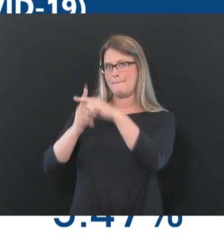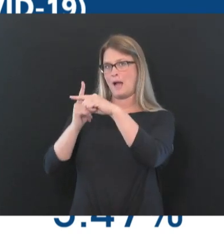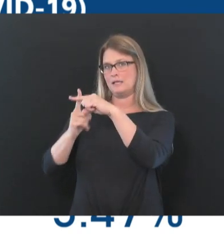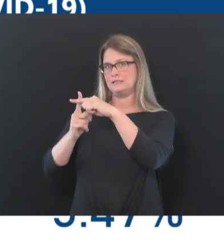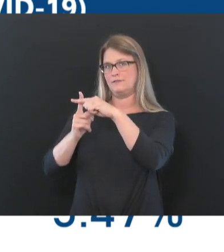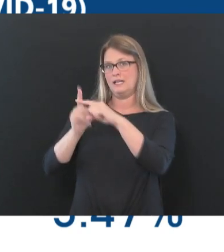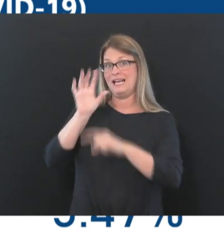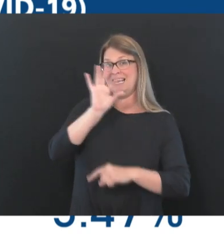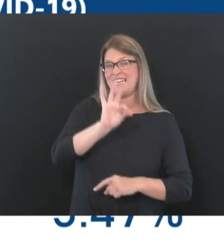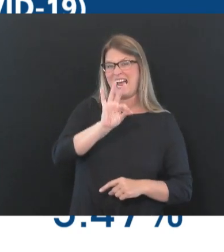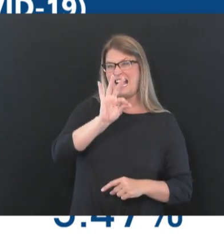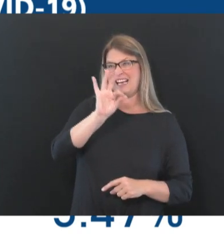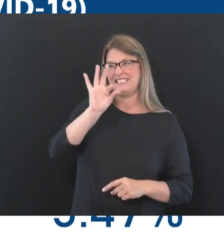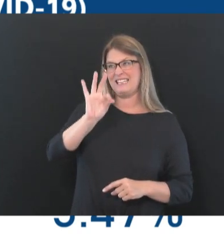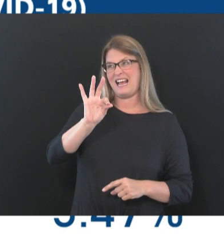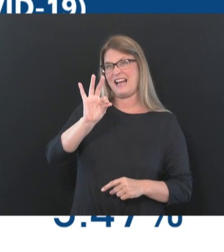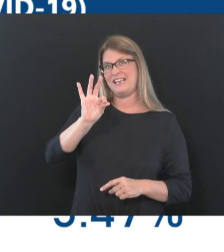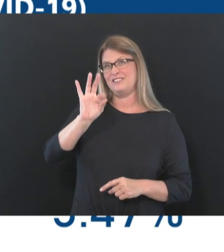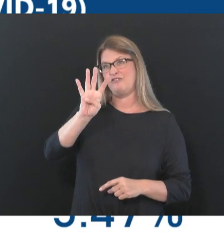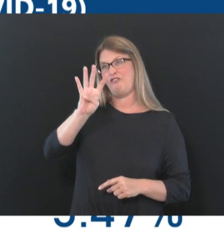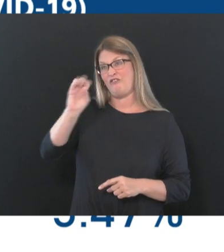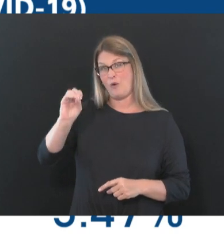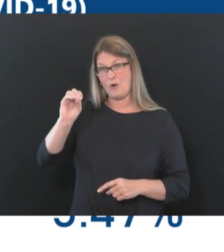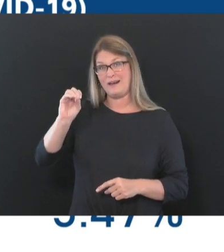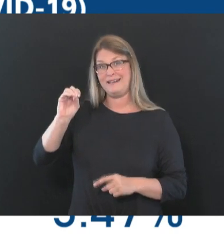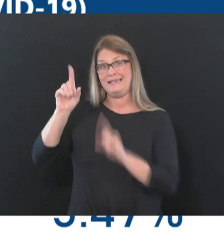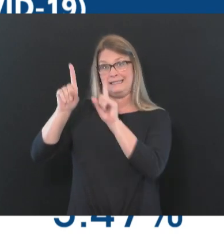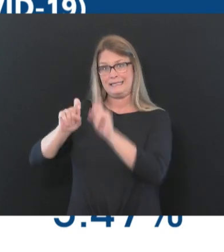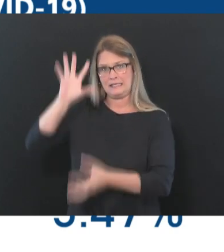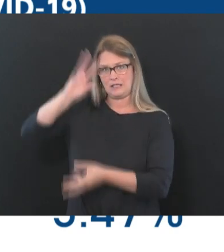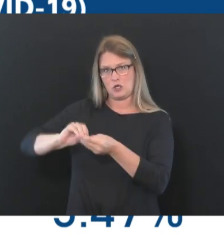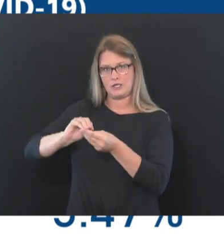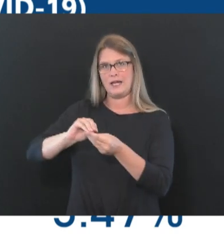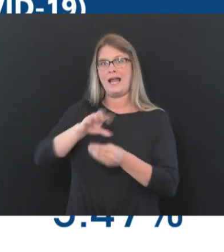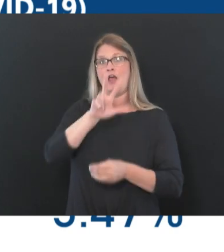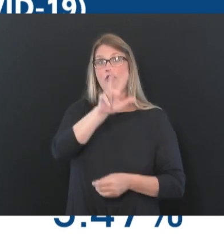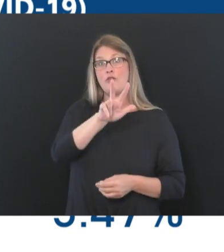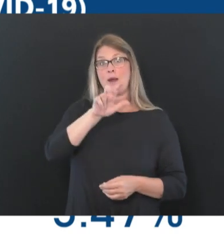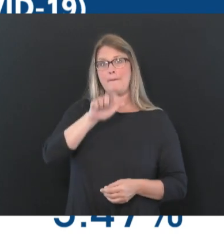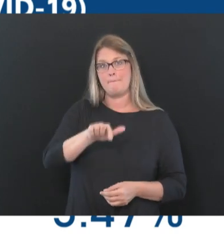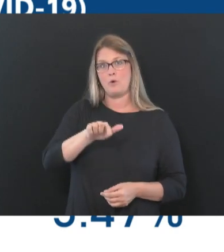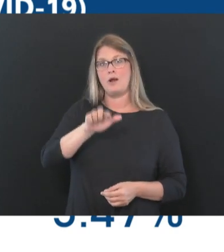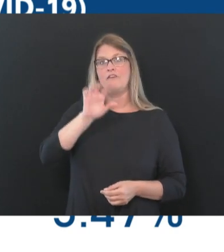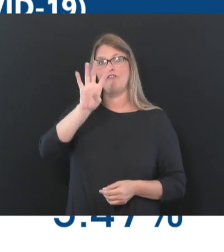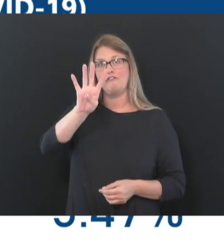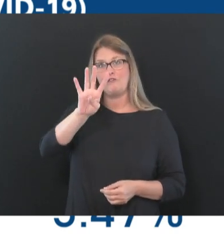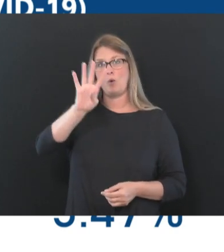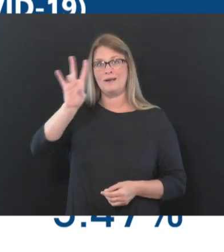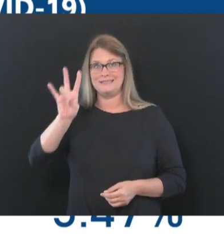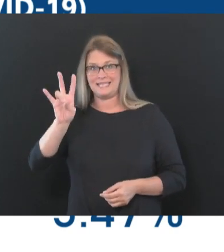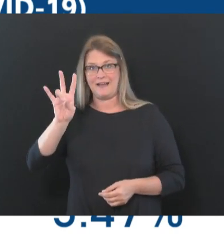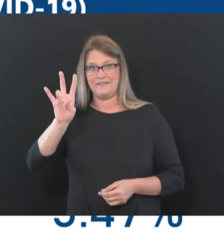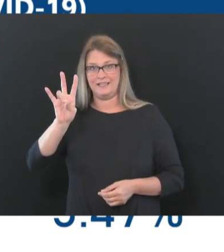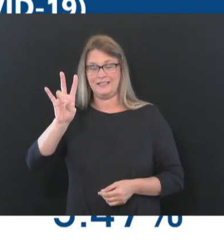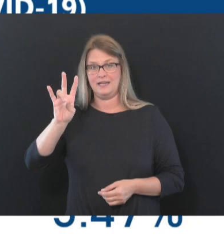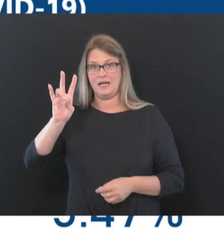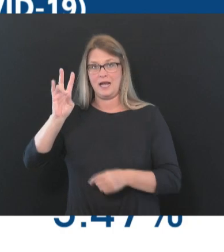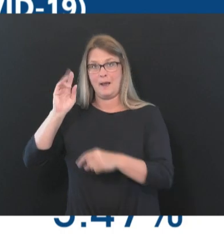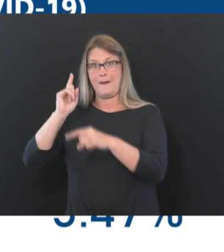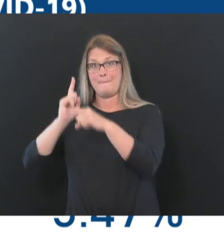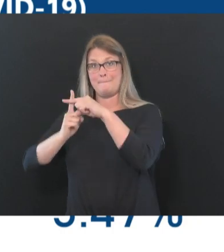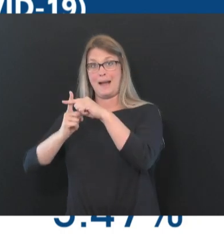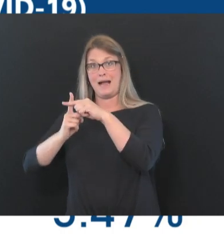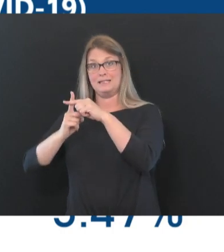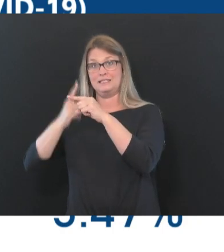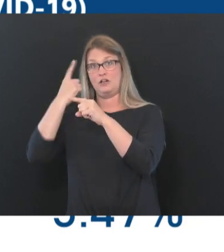9,940 tests taken, and a 3.4 0.47 positive